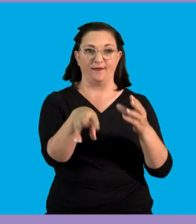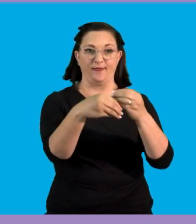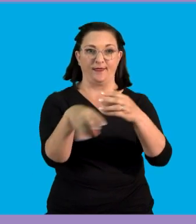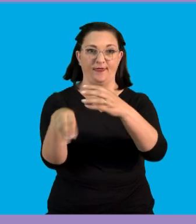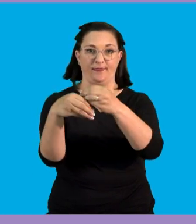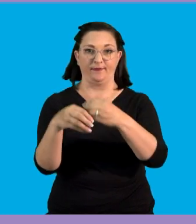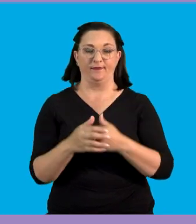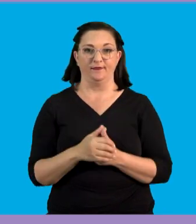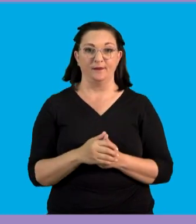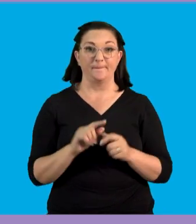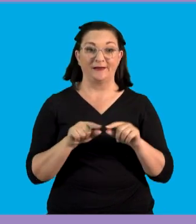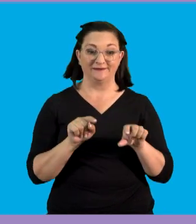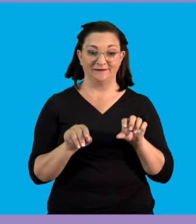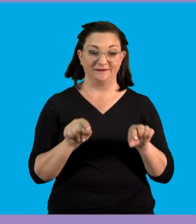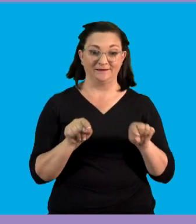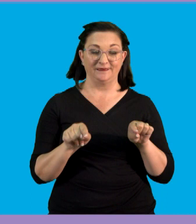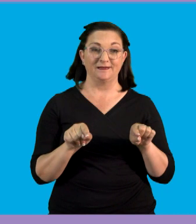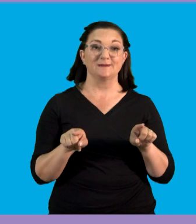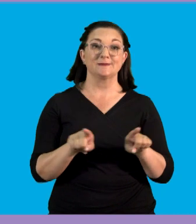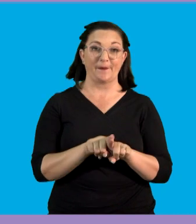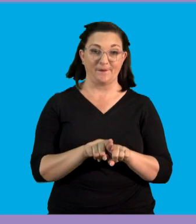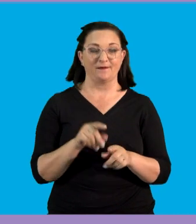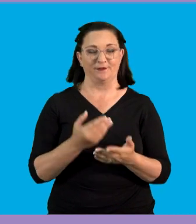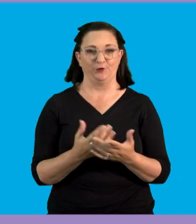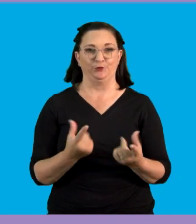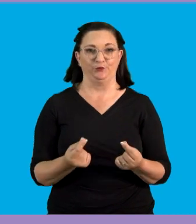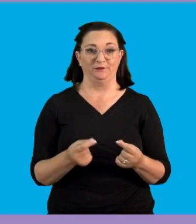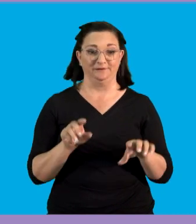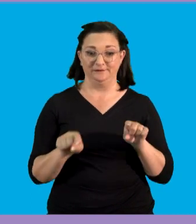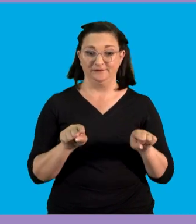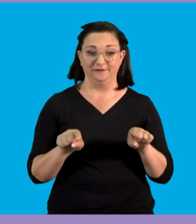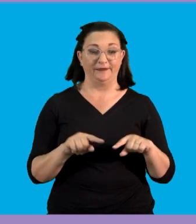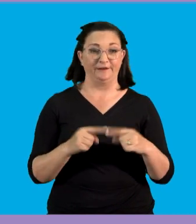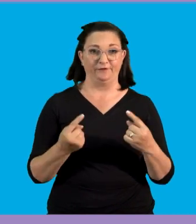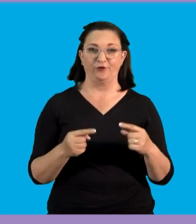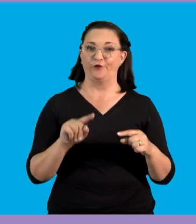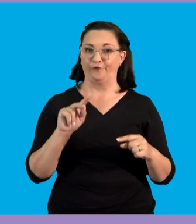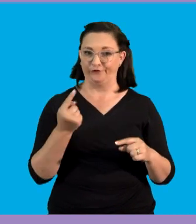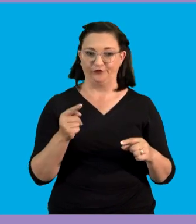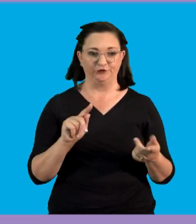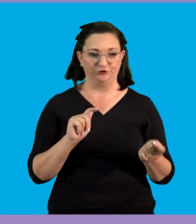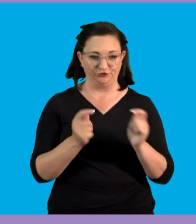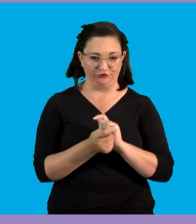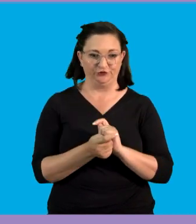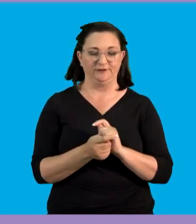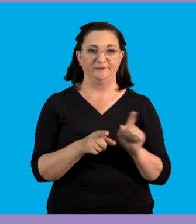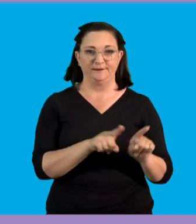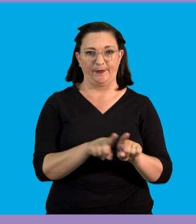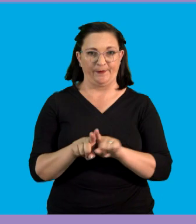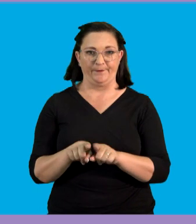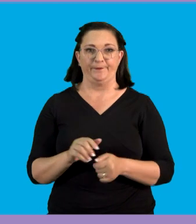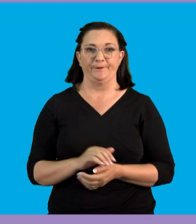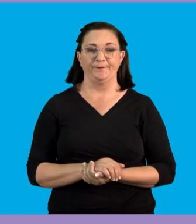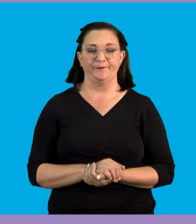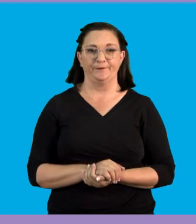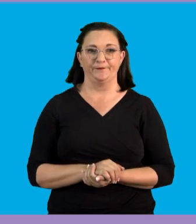numerators. Remember, this is only if the denominator is the same. If it is not the same, you first have to get it